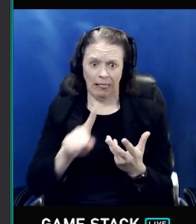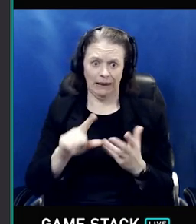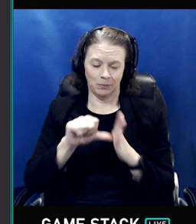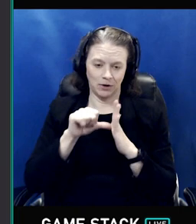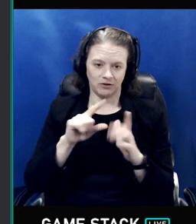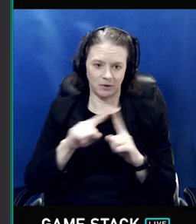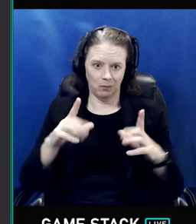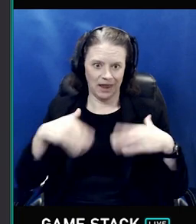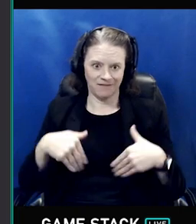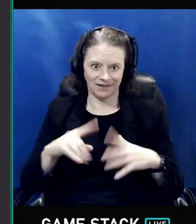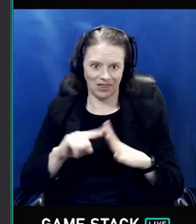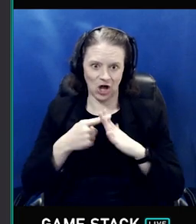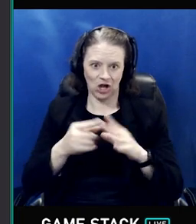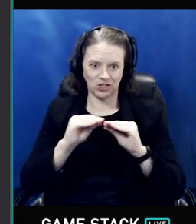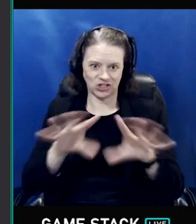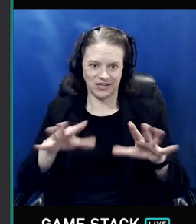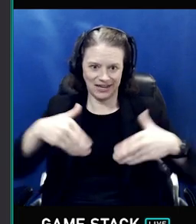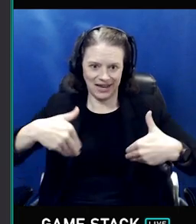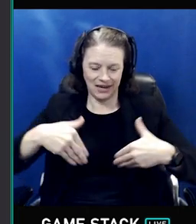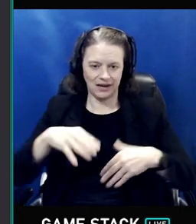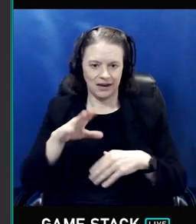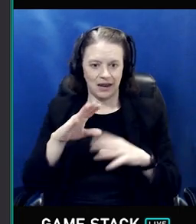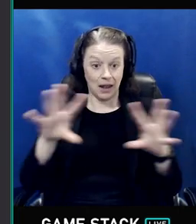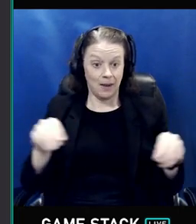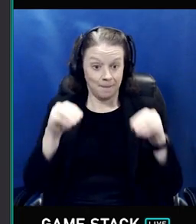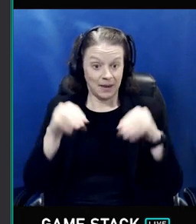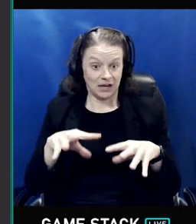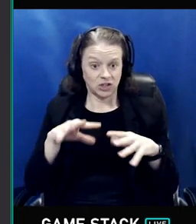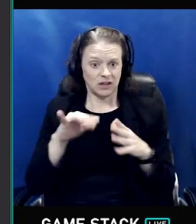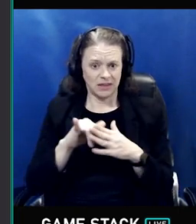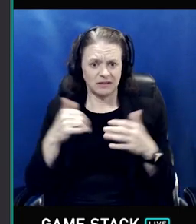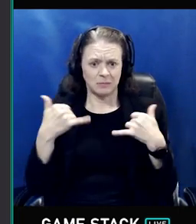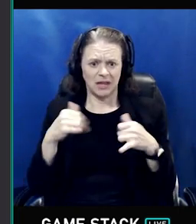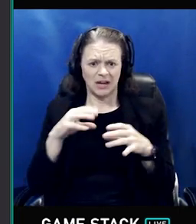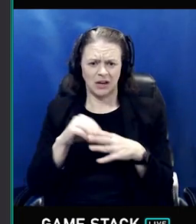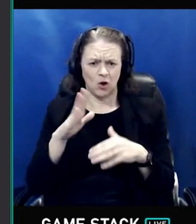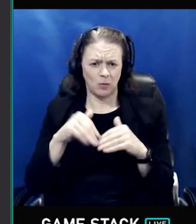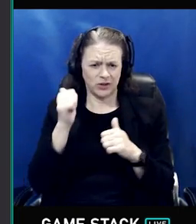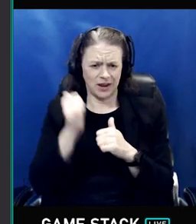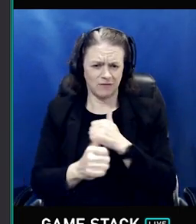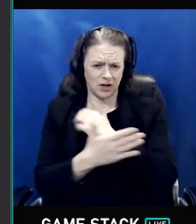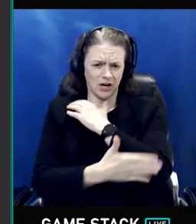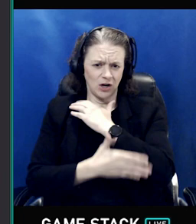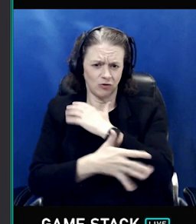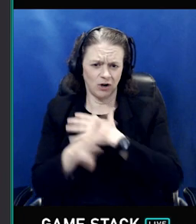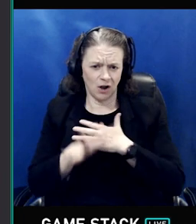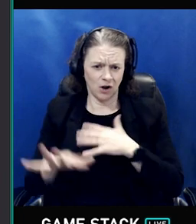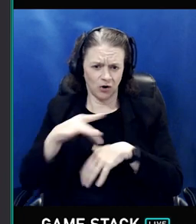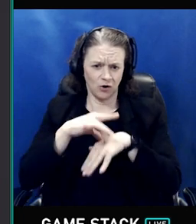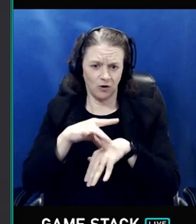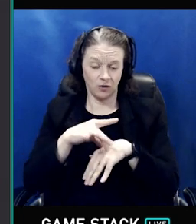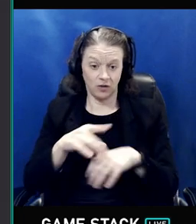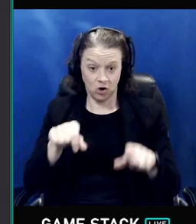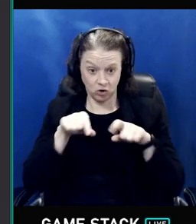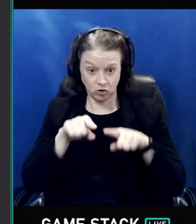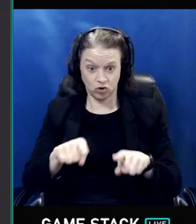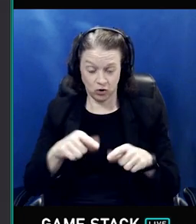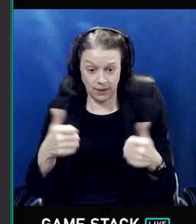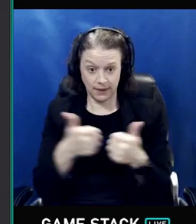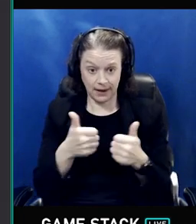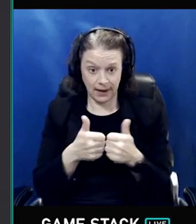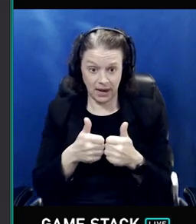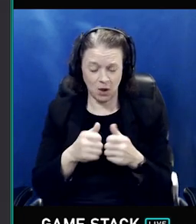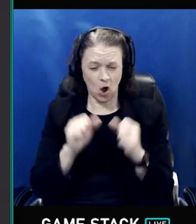But Magic the Gathering is played in almost every country on Earth. And in a course of a game, they need to know all of that